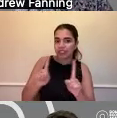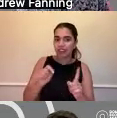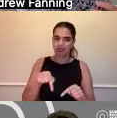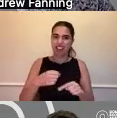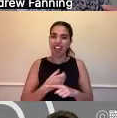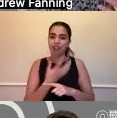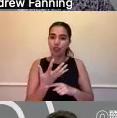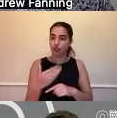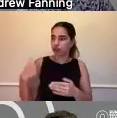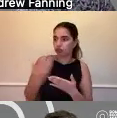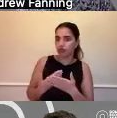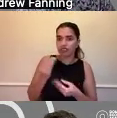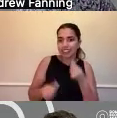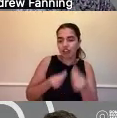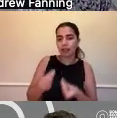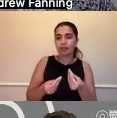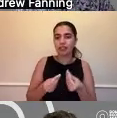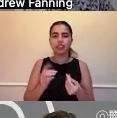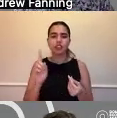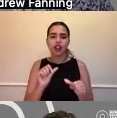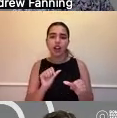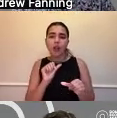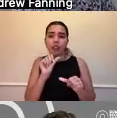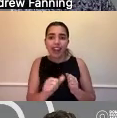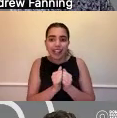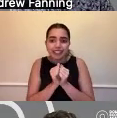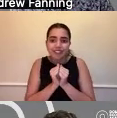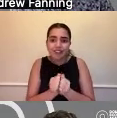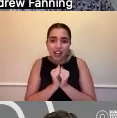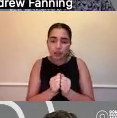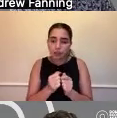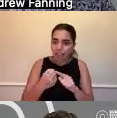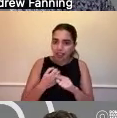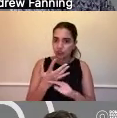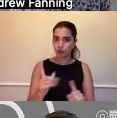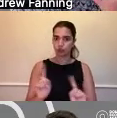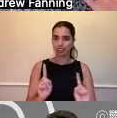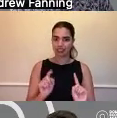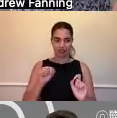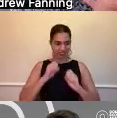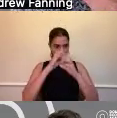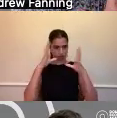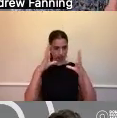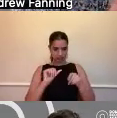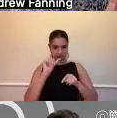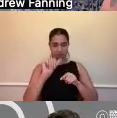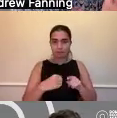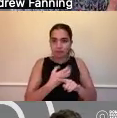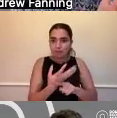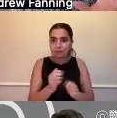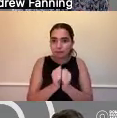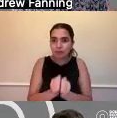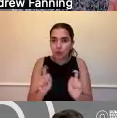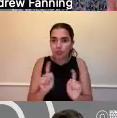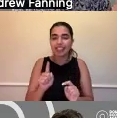described. Ask what could be the next valuable evolution of this concept. And so we prepared a little Mentimeter for